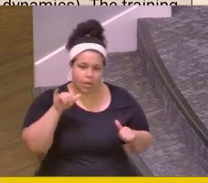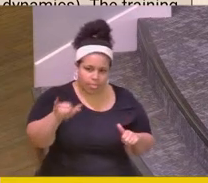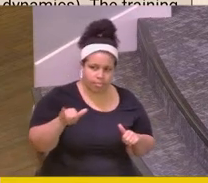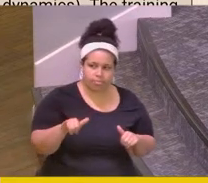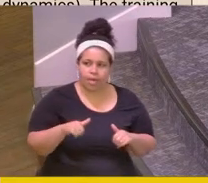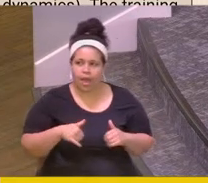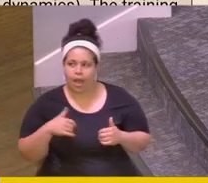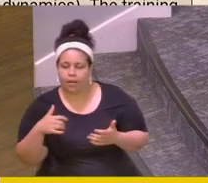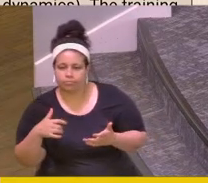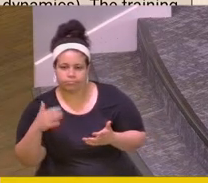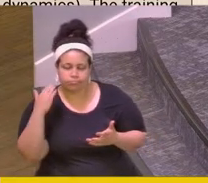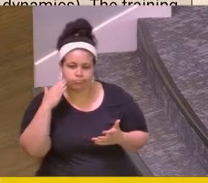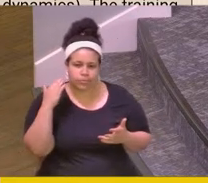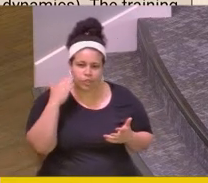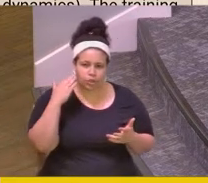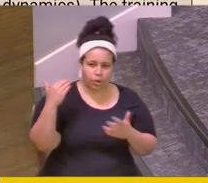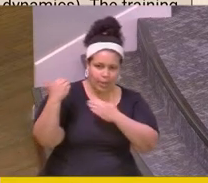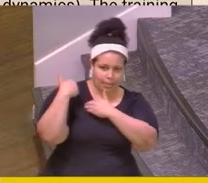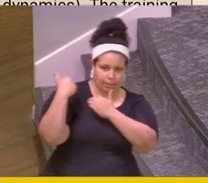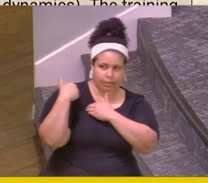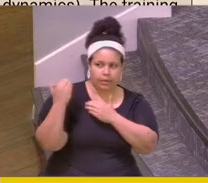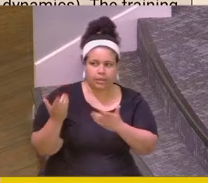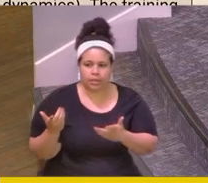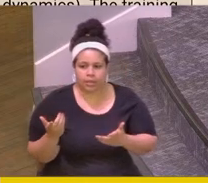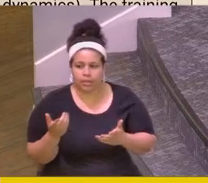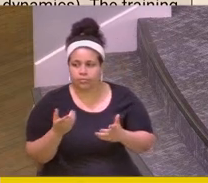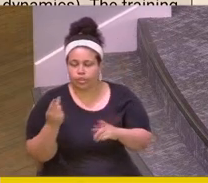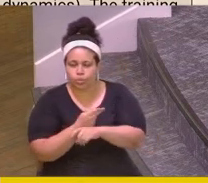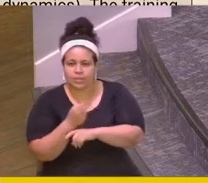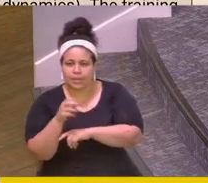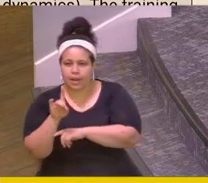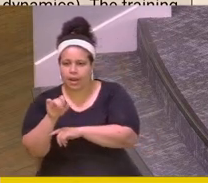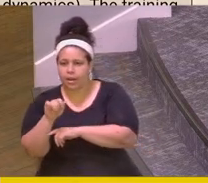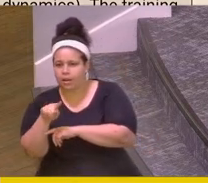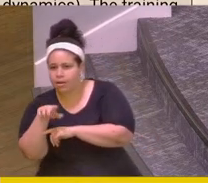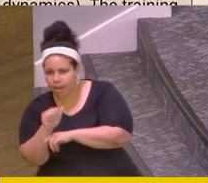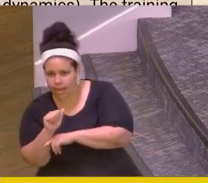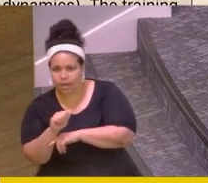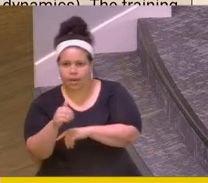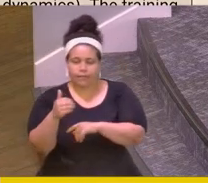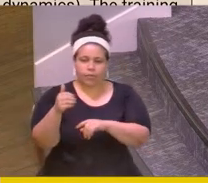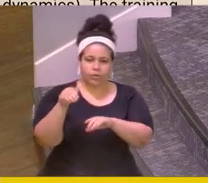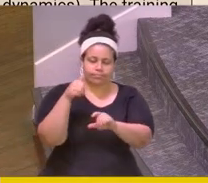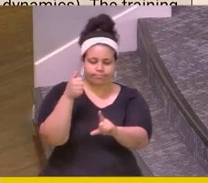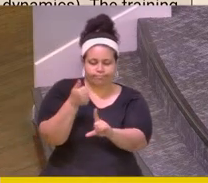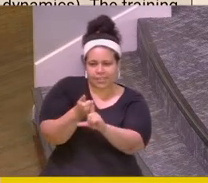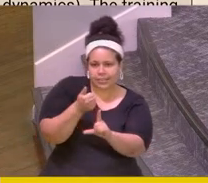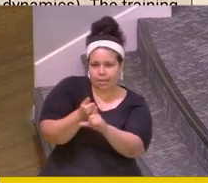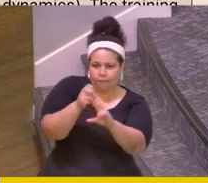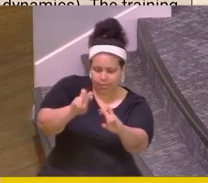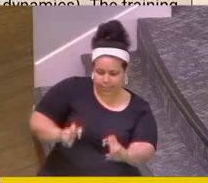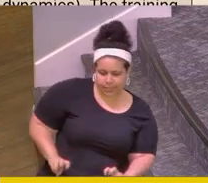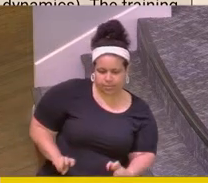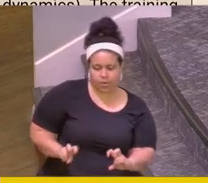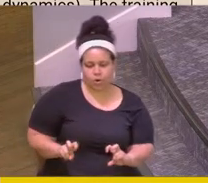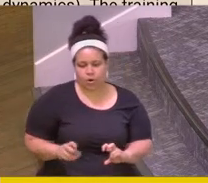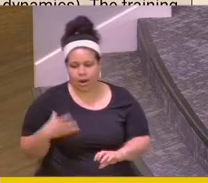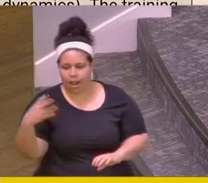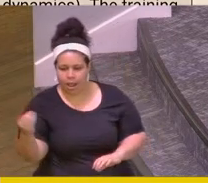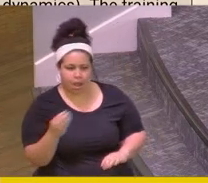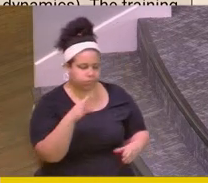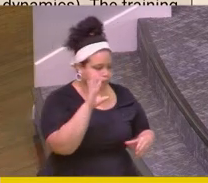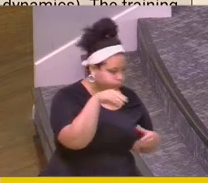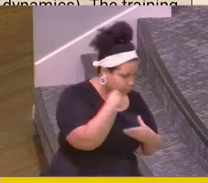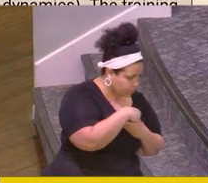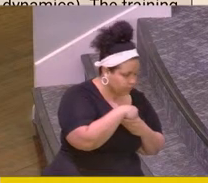board training topics and using data from the board's ongoing self-assessments, as well as internal and external perception and